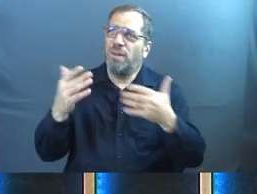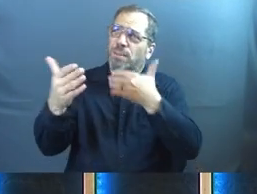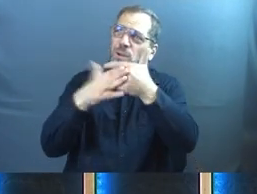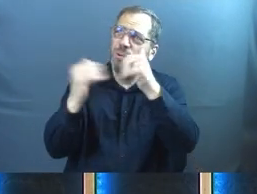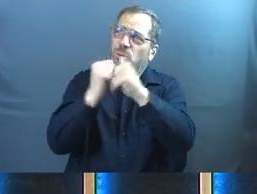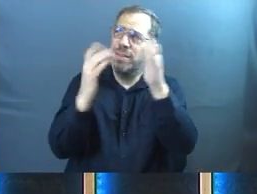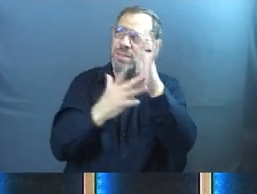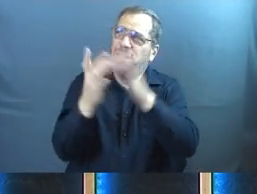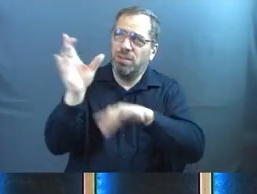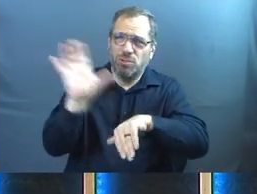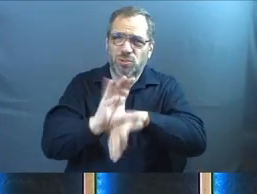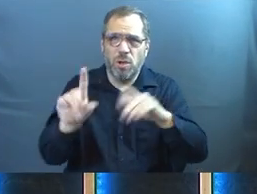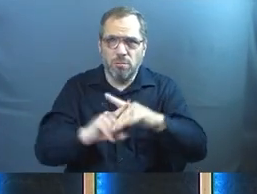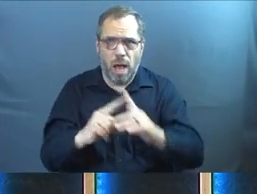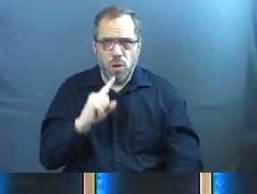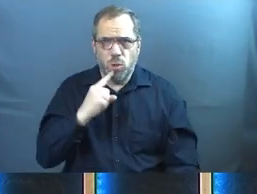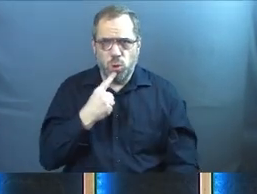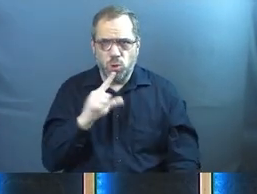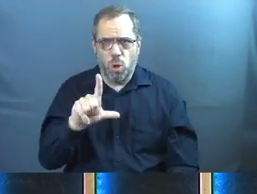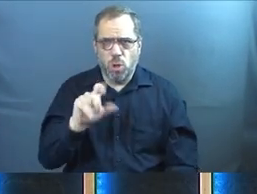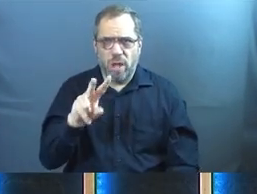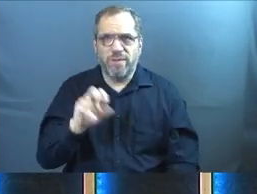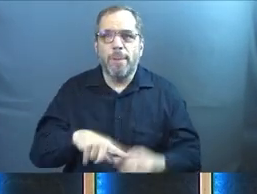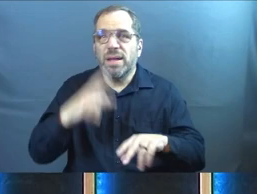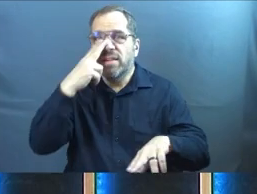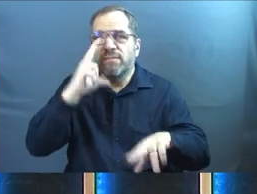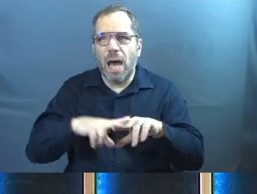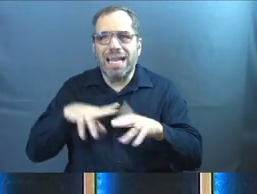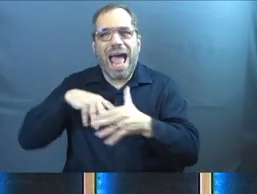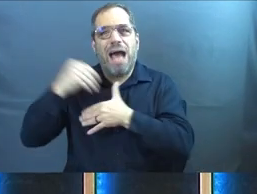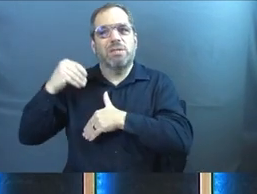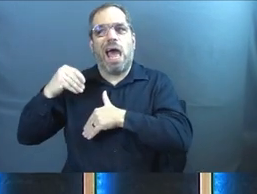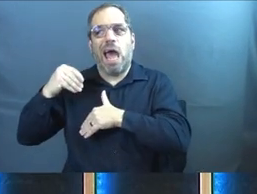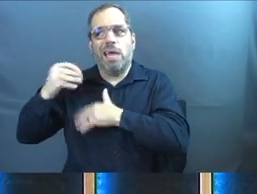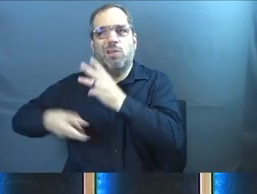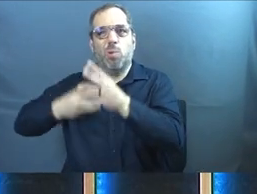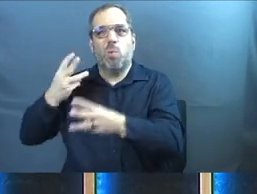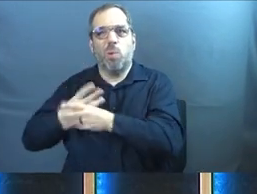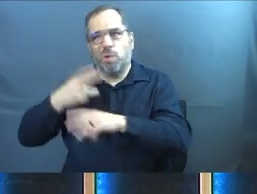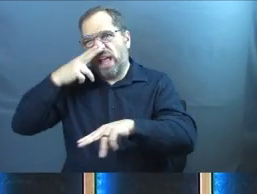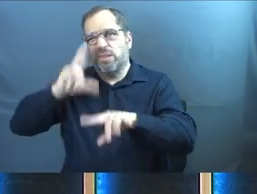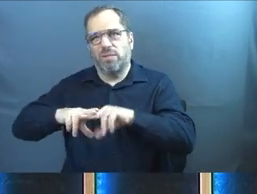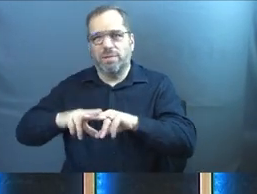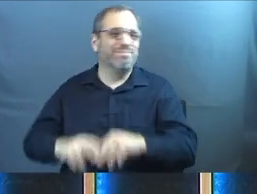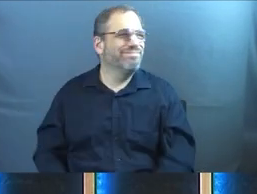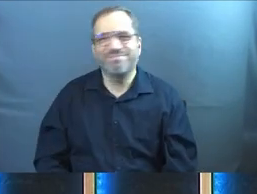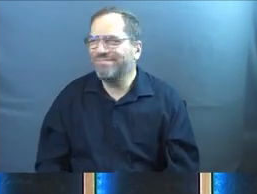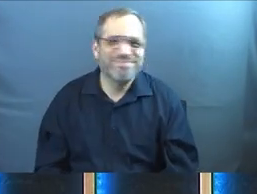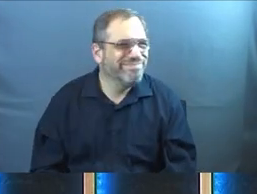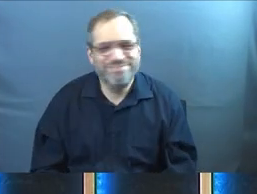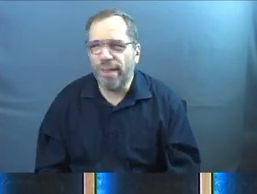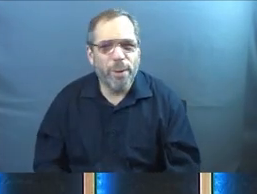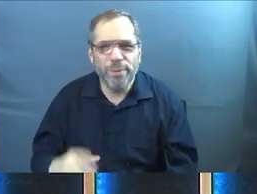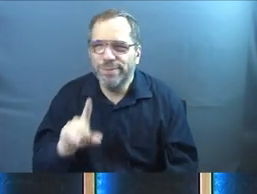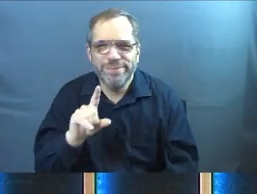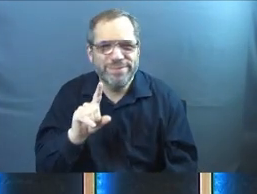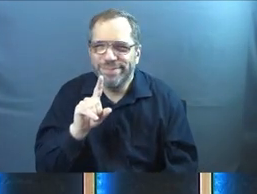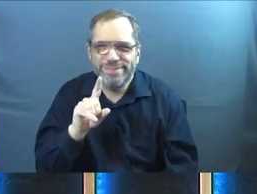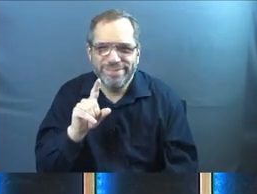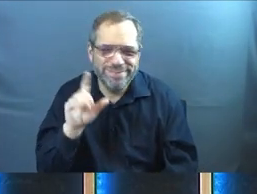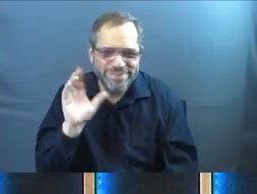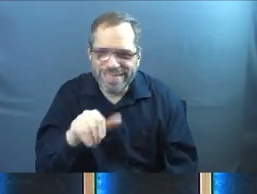Jesus and I go into the church, it's all that serious love stuff, but the fun is all outside in the world. Not true.